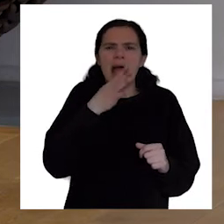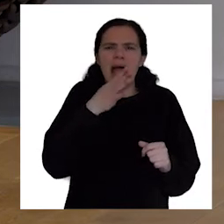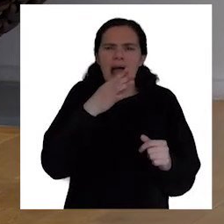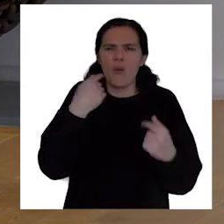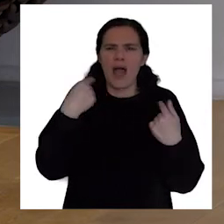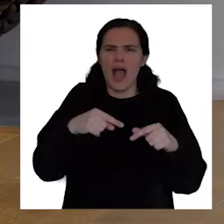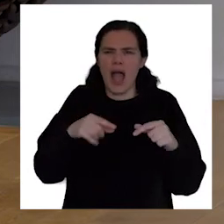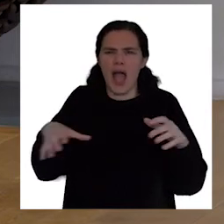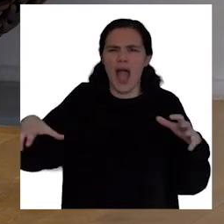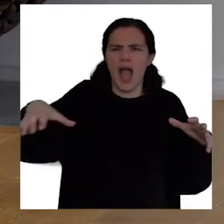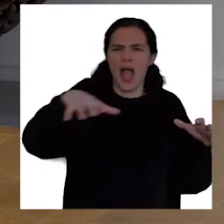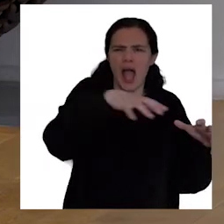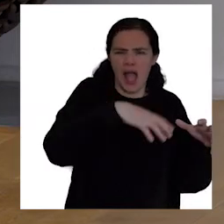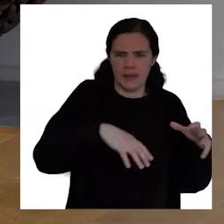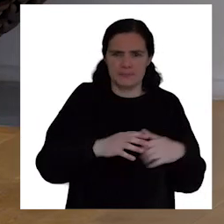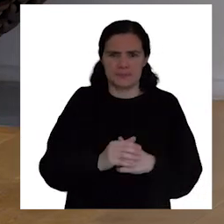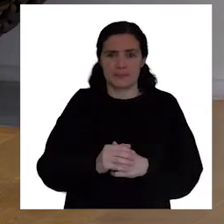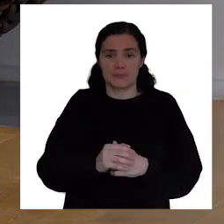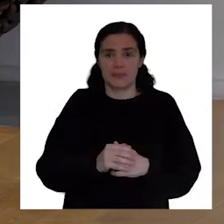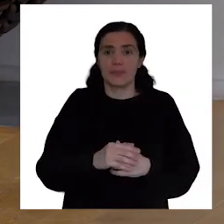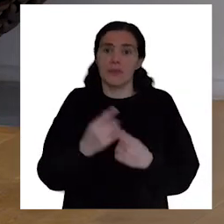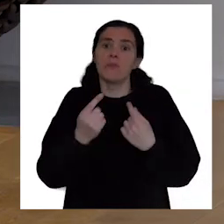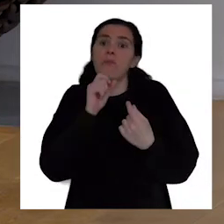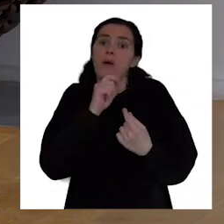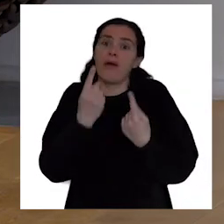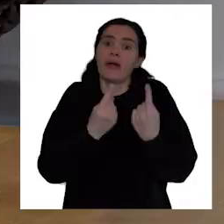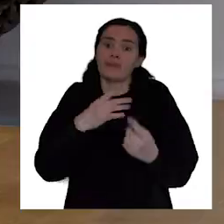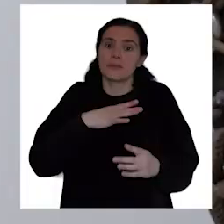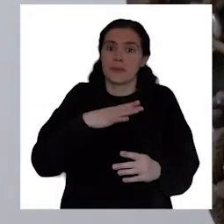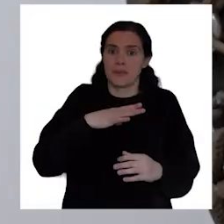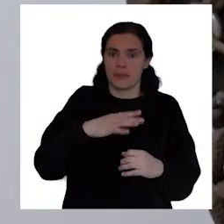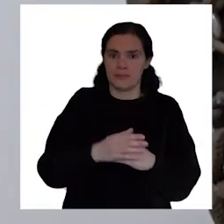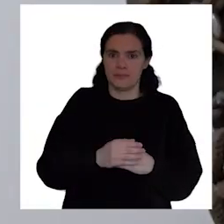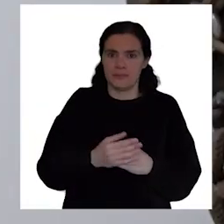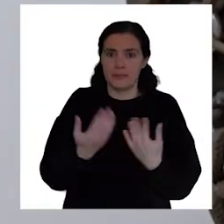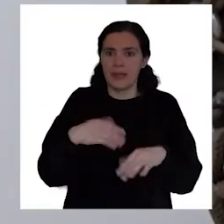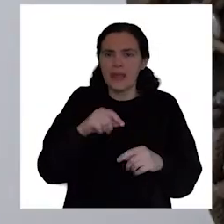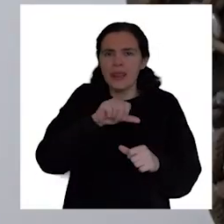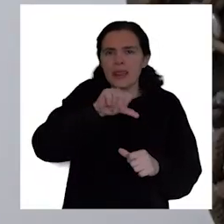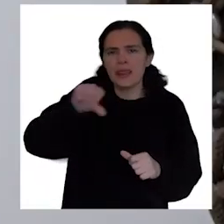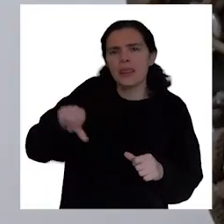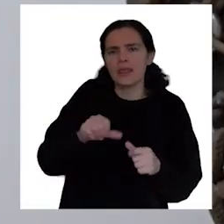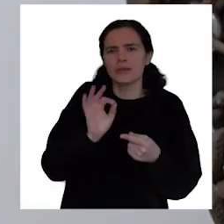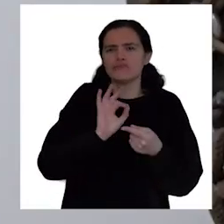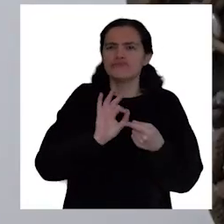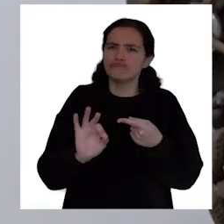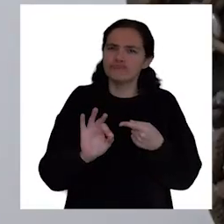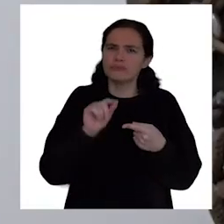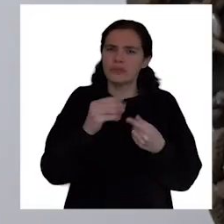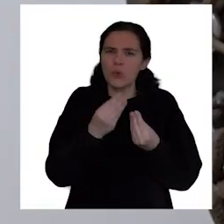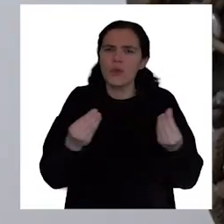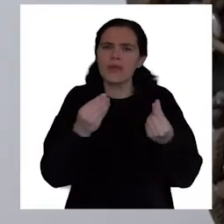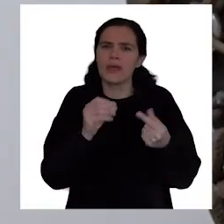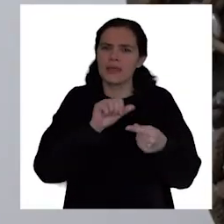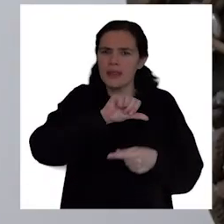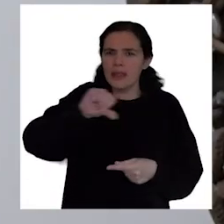overwhelming body of water that could be actually quite scary. But the liquid aspect for me, the